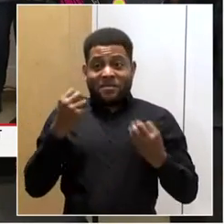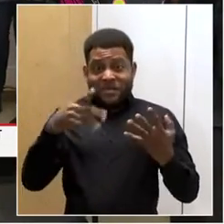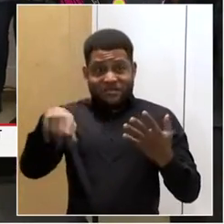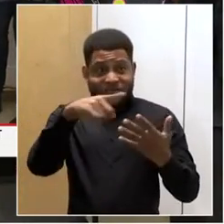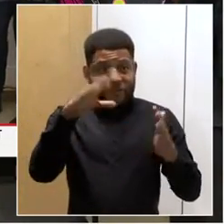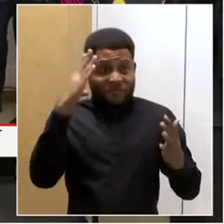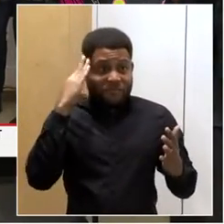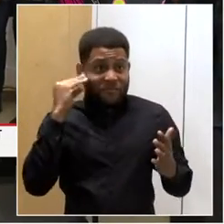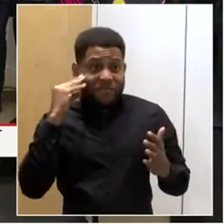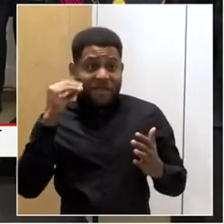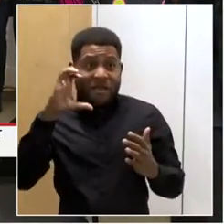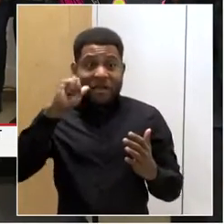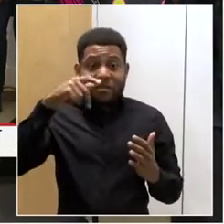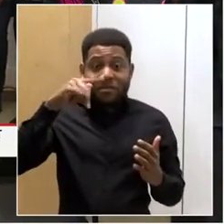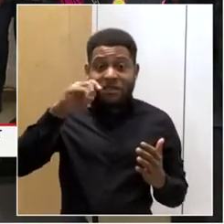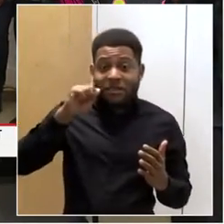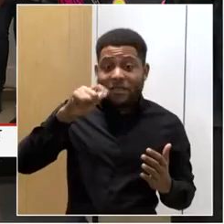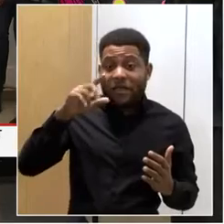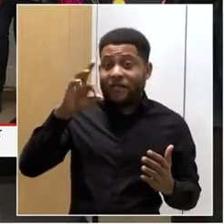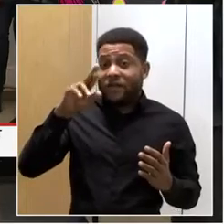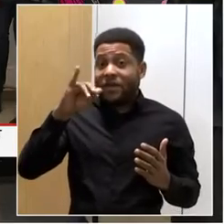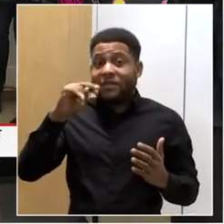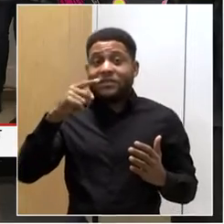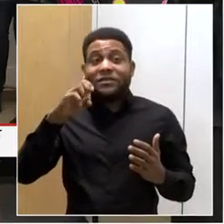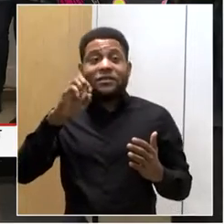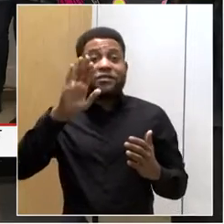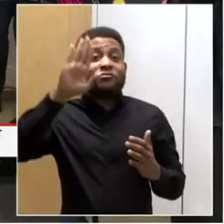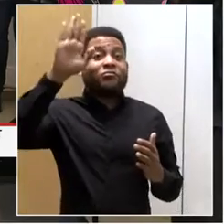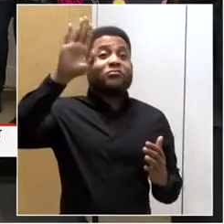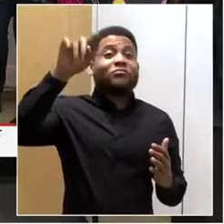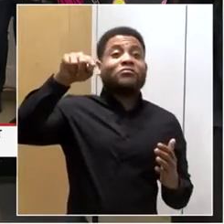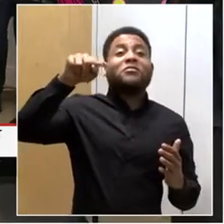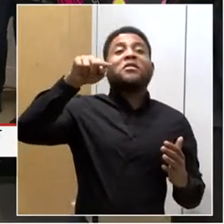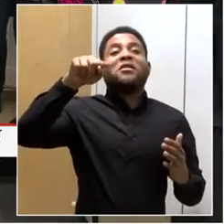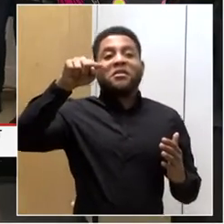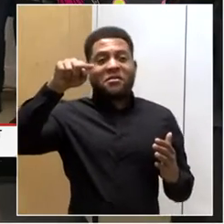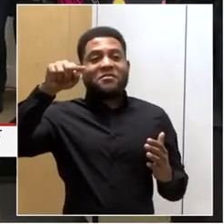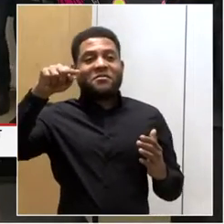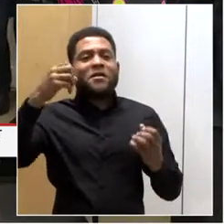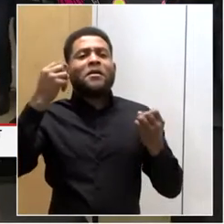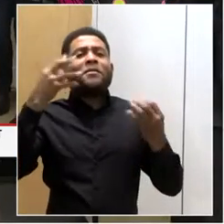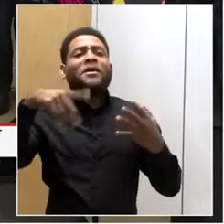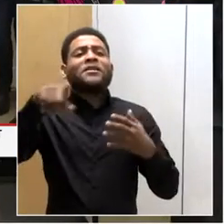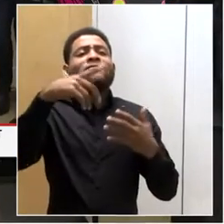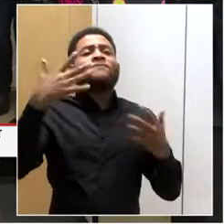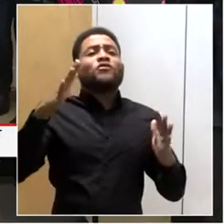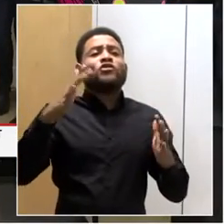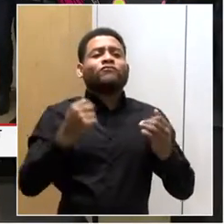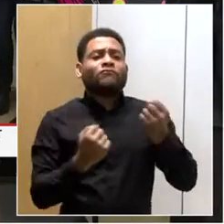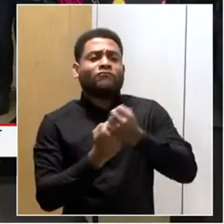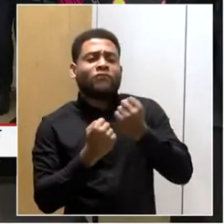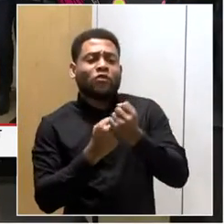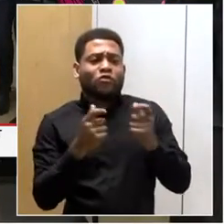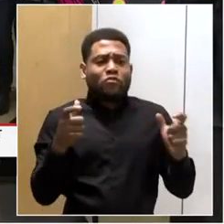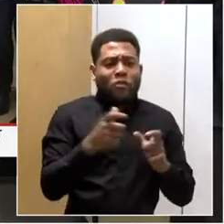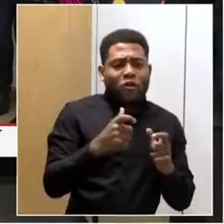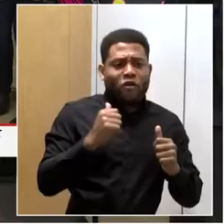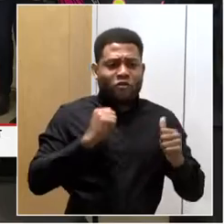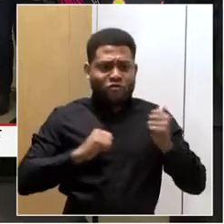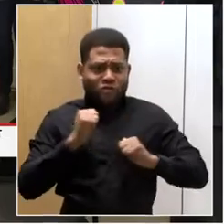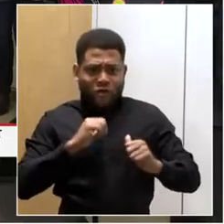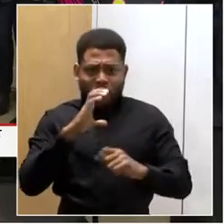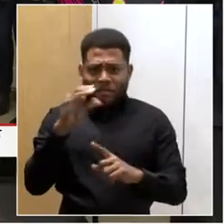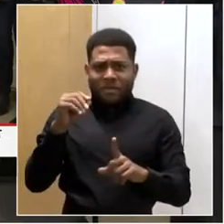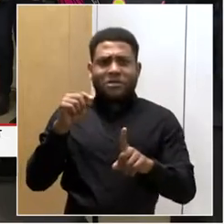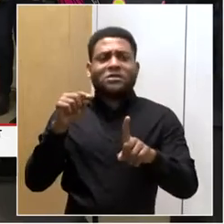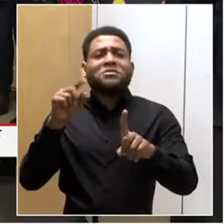hand. All right, we got a few. How many of you have supported a small theater company in the last year?